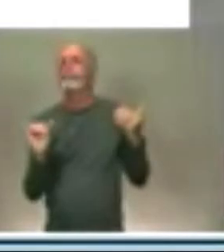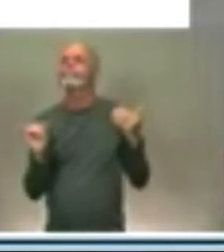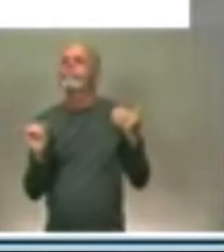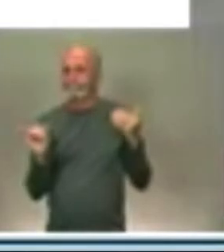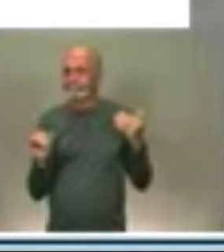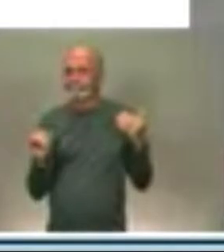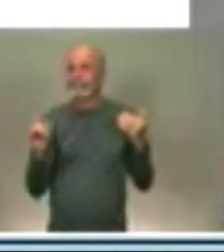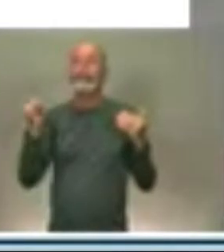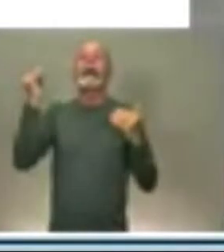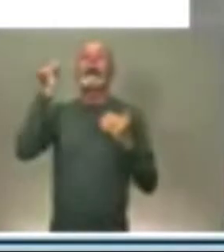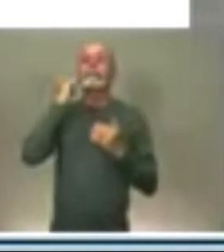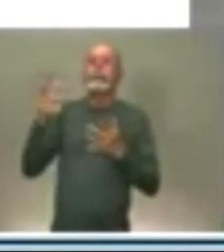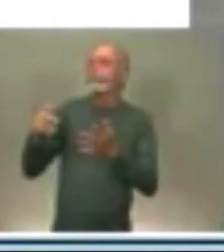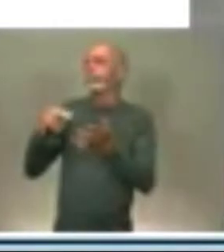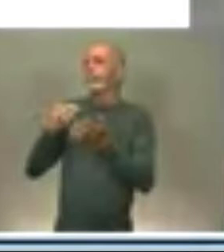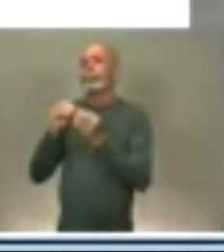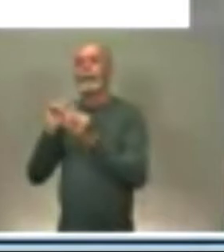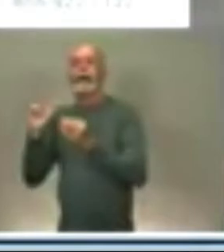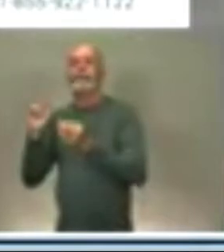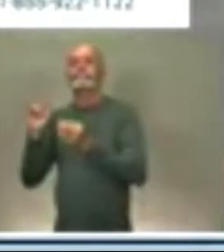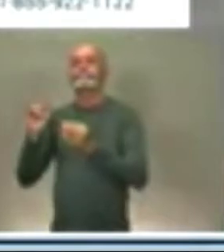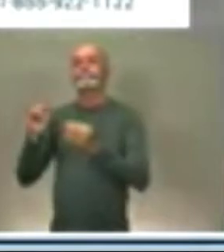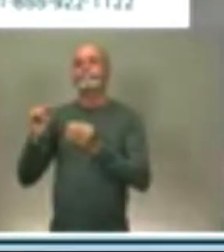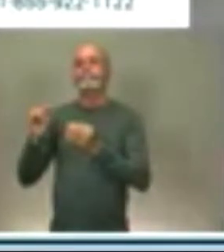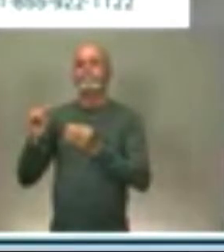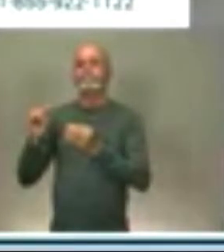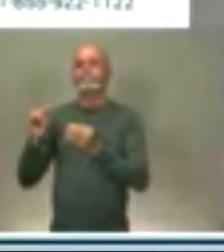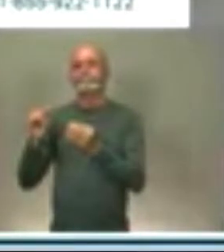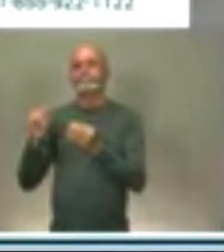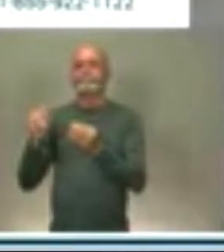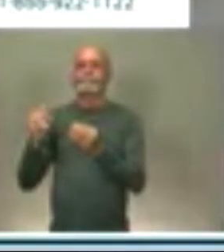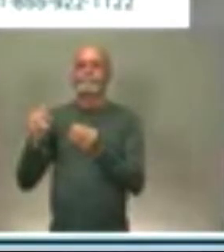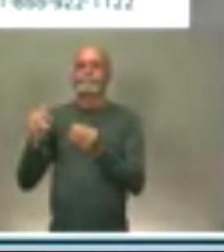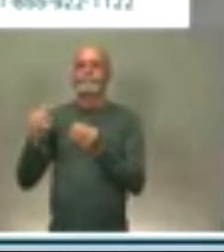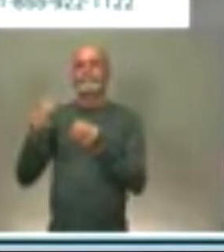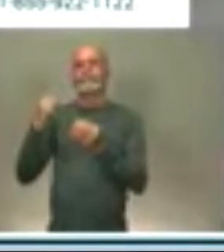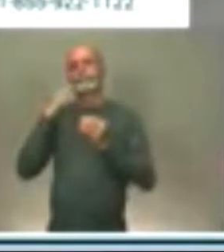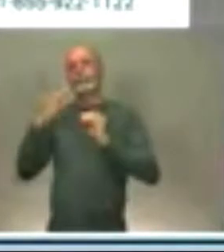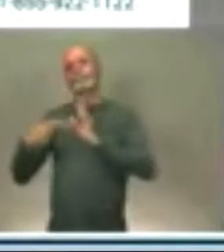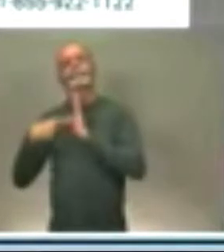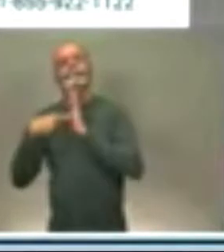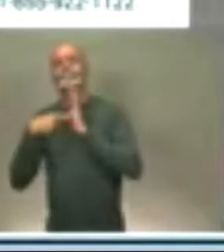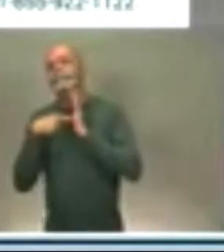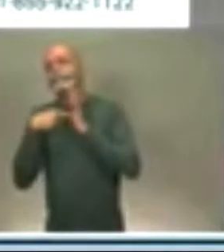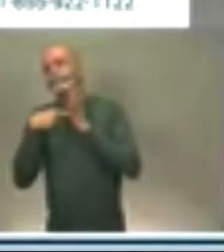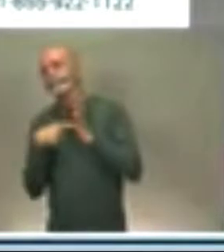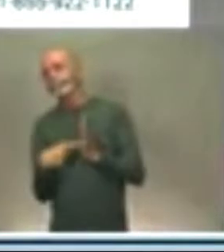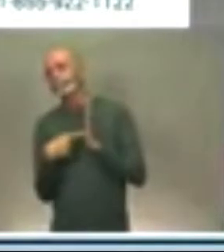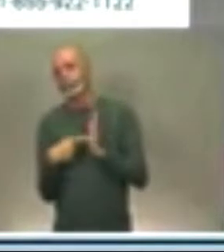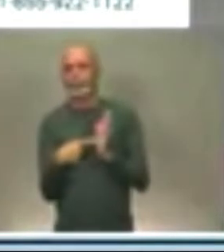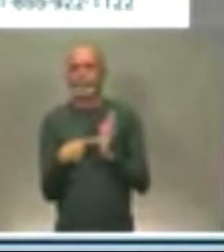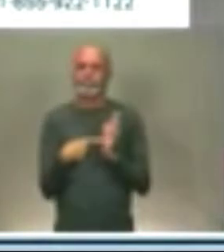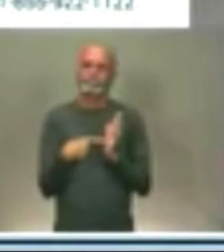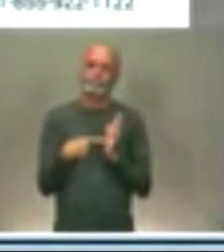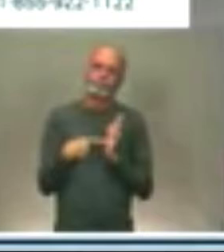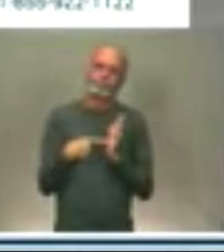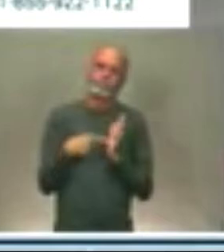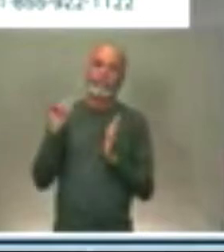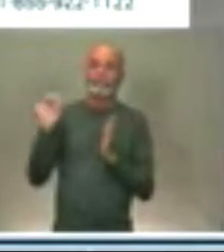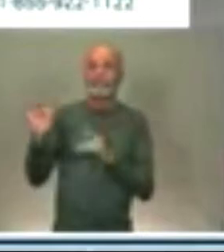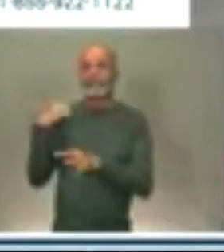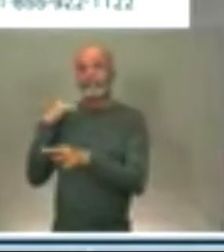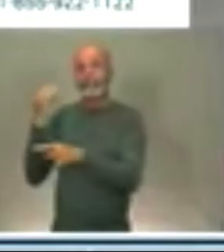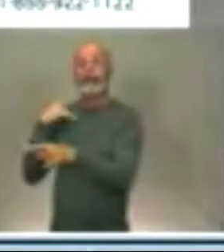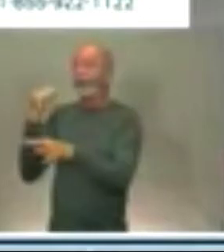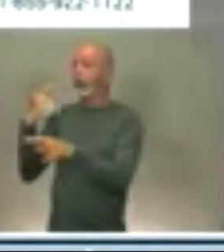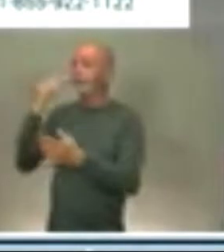general asymptomatic testing, so we will begin eliminating that option. It will still be available to incoming